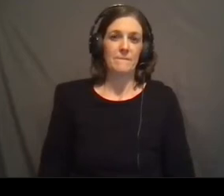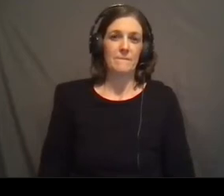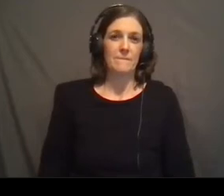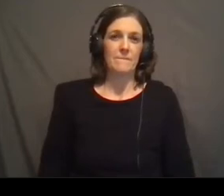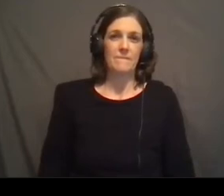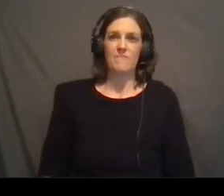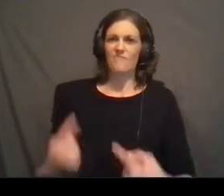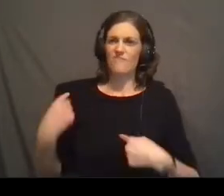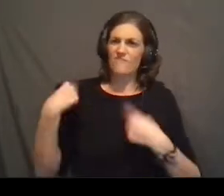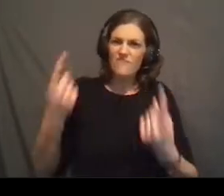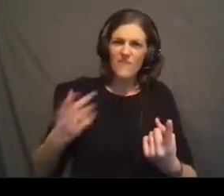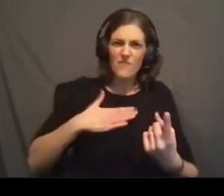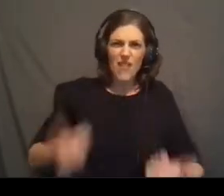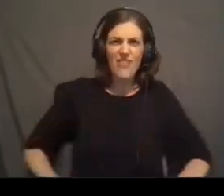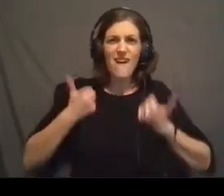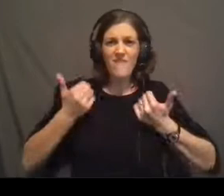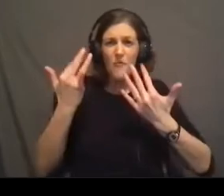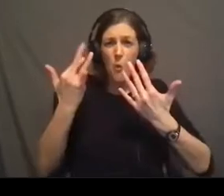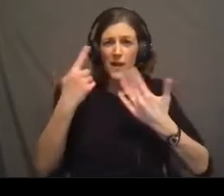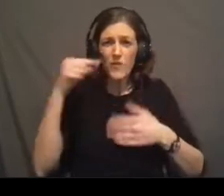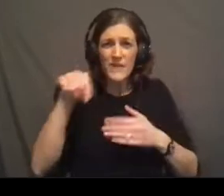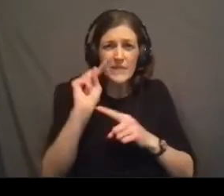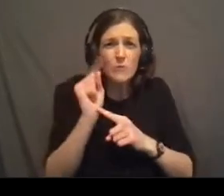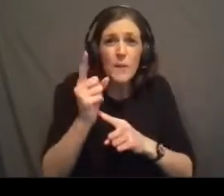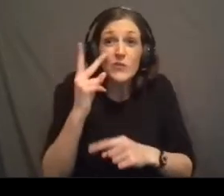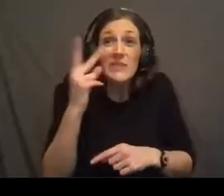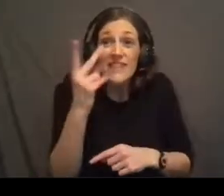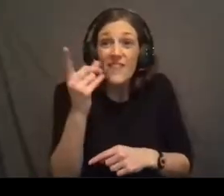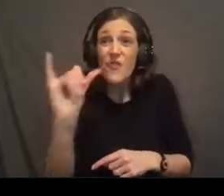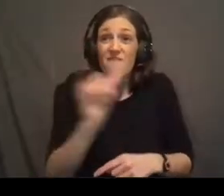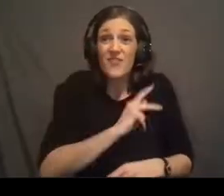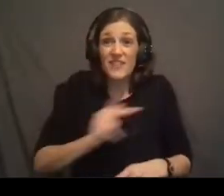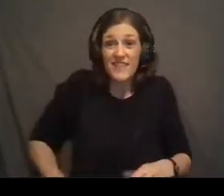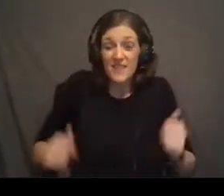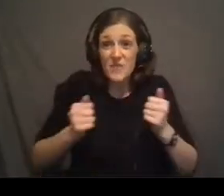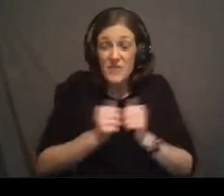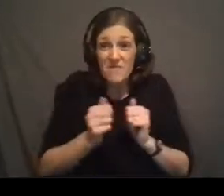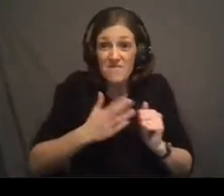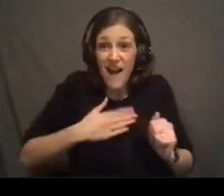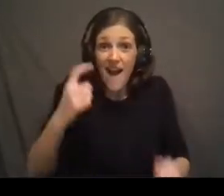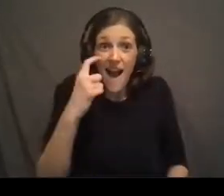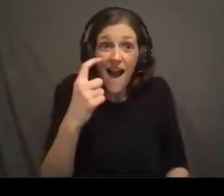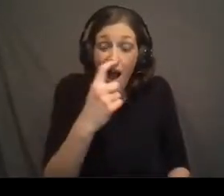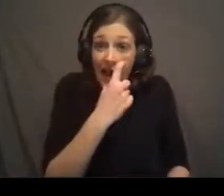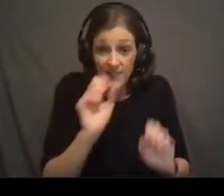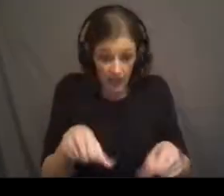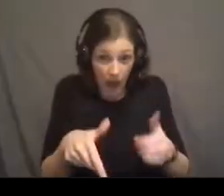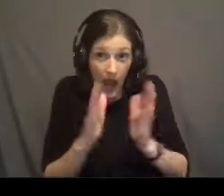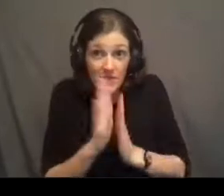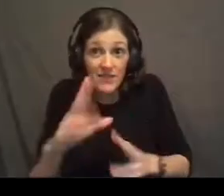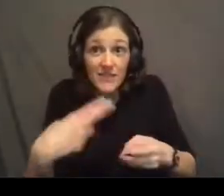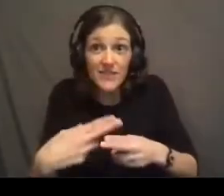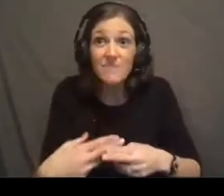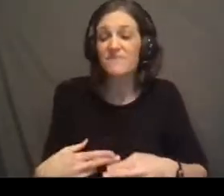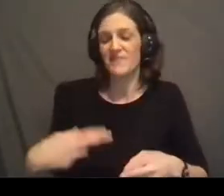All my life, I've waited for this moment. To see the Forever King with my own eyes. May I ask his name? His